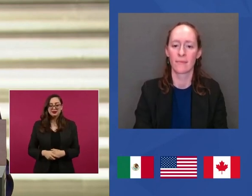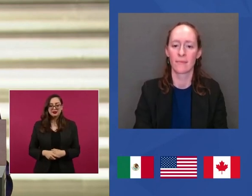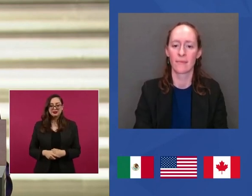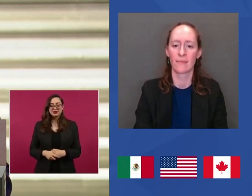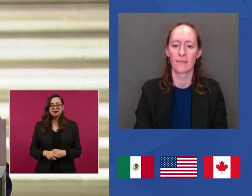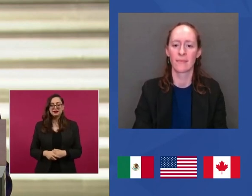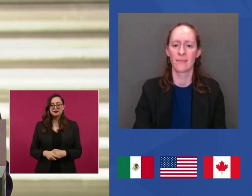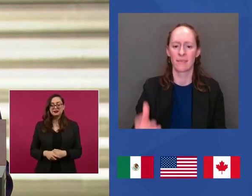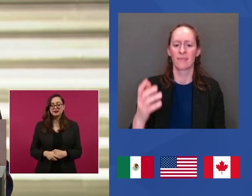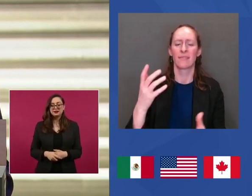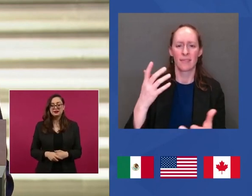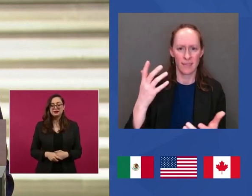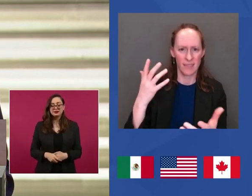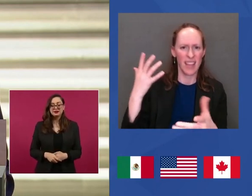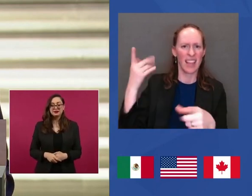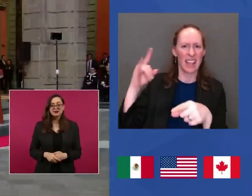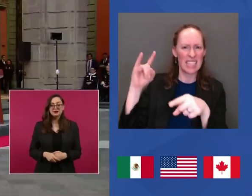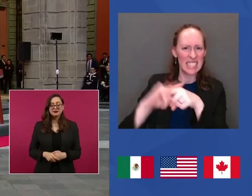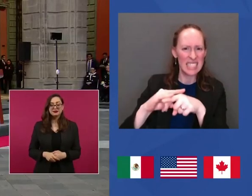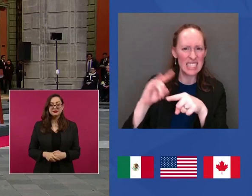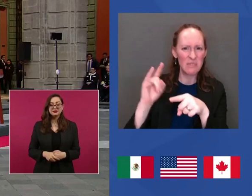that there are